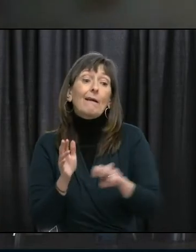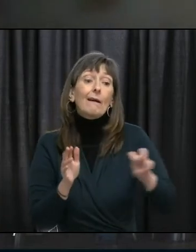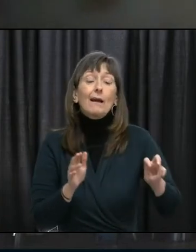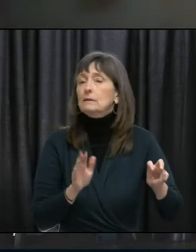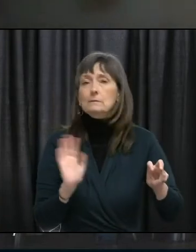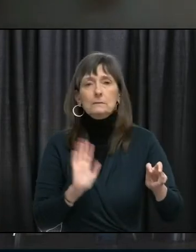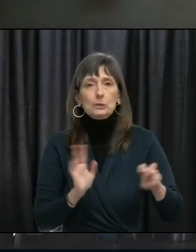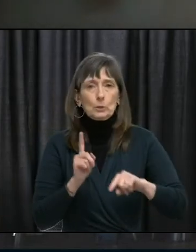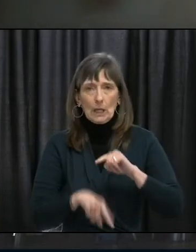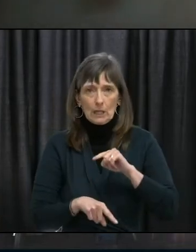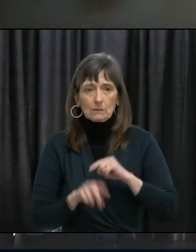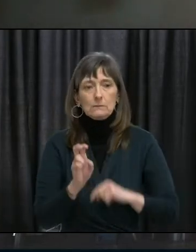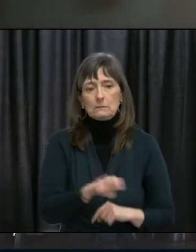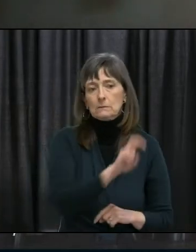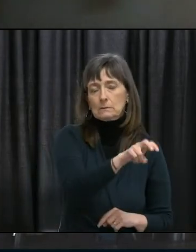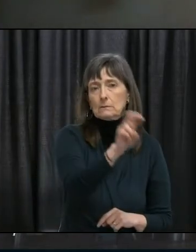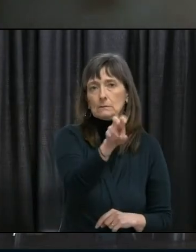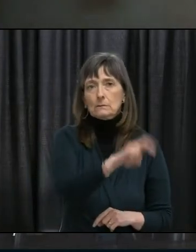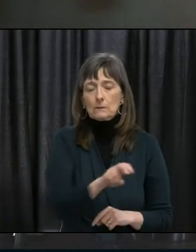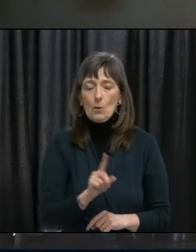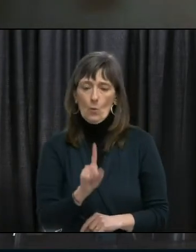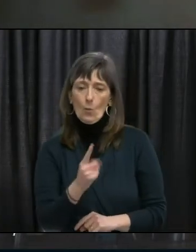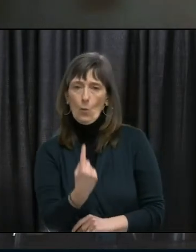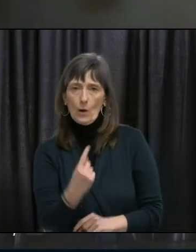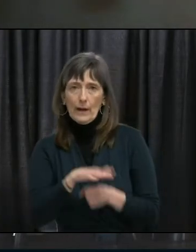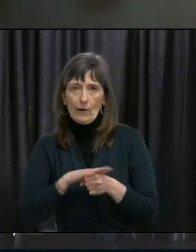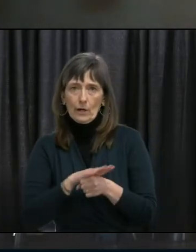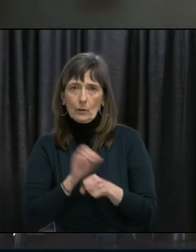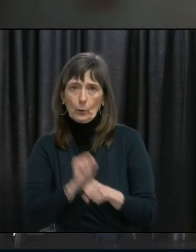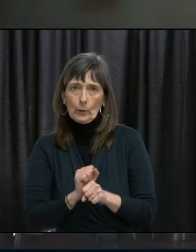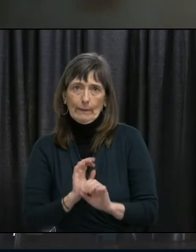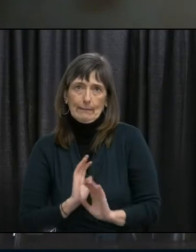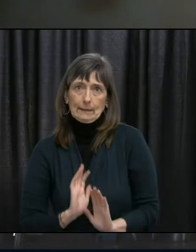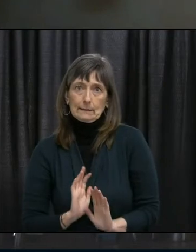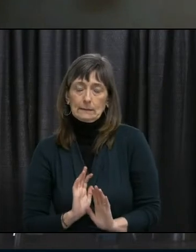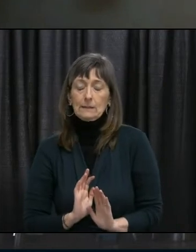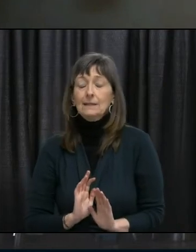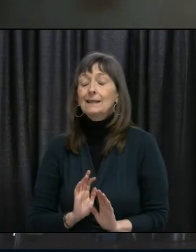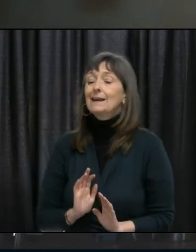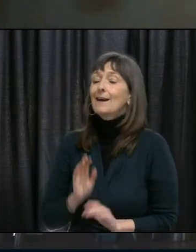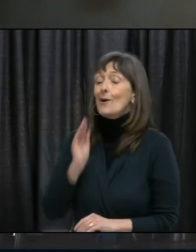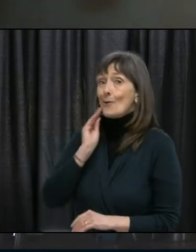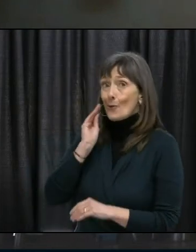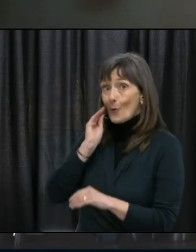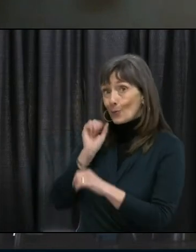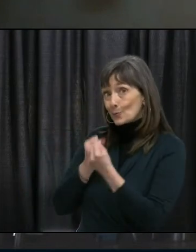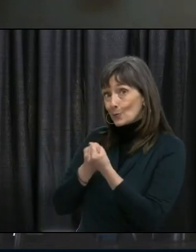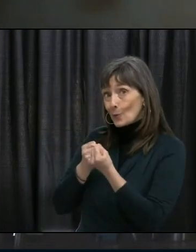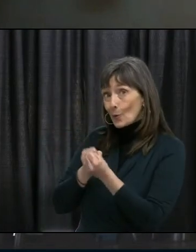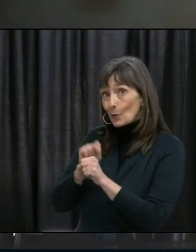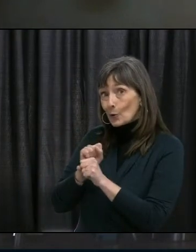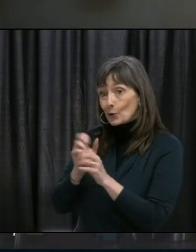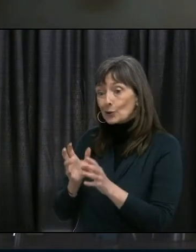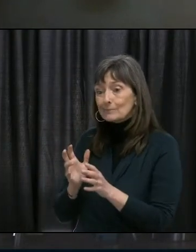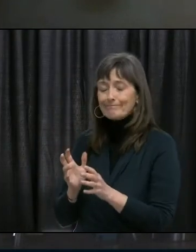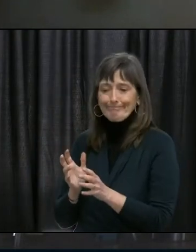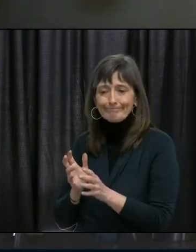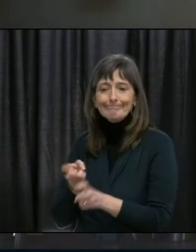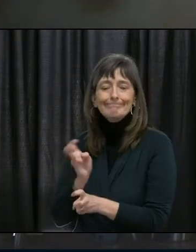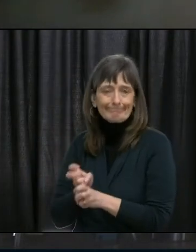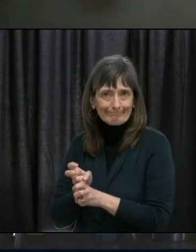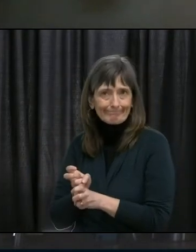only and is not able to go back and to. The challenge with home support is similar. What